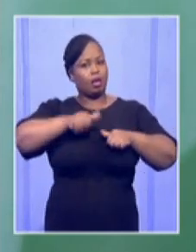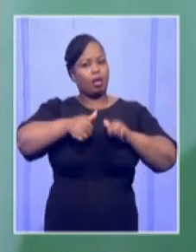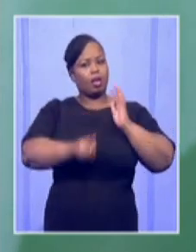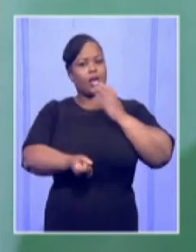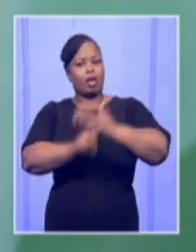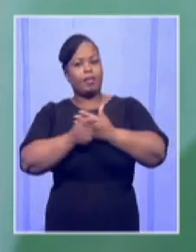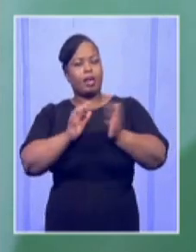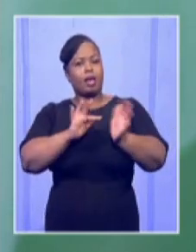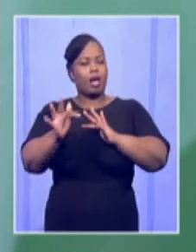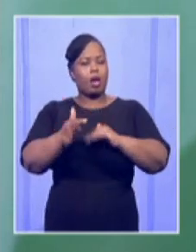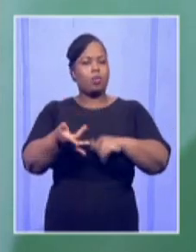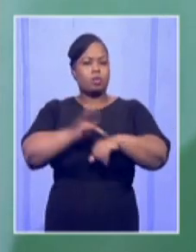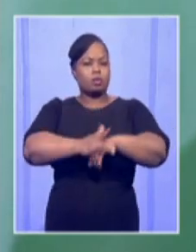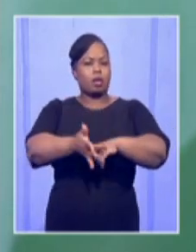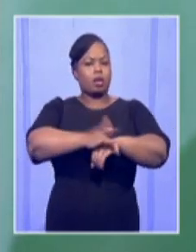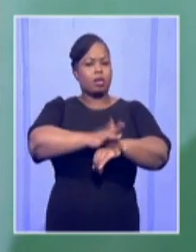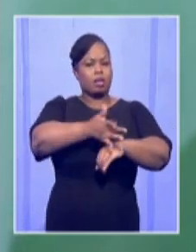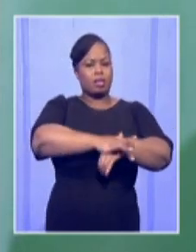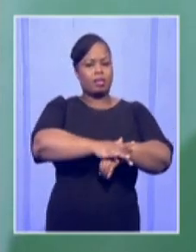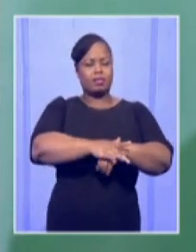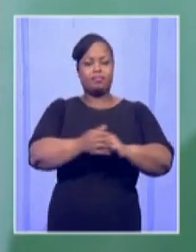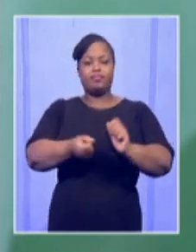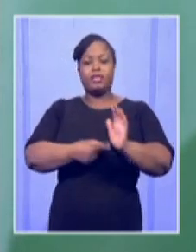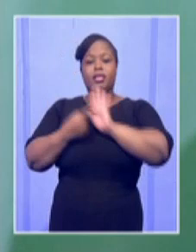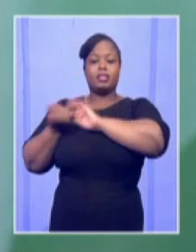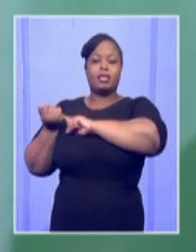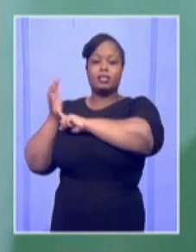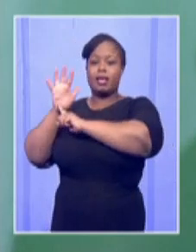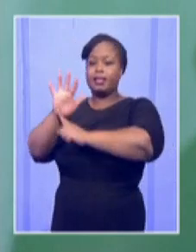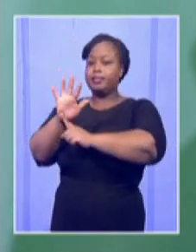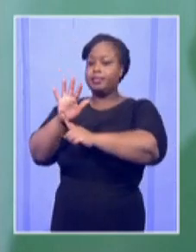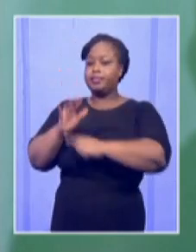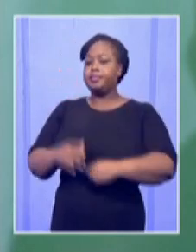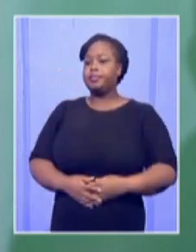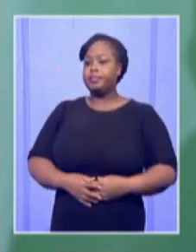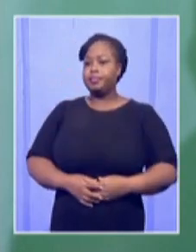excess deaths that were happening at the time. Next slide, please.